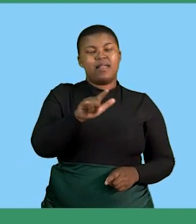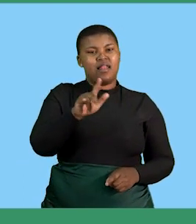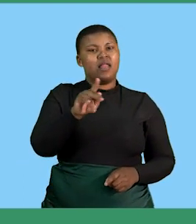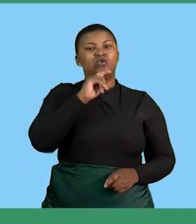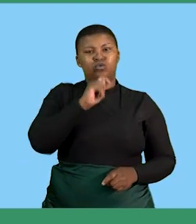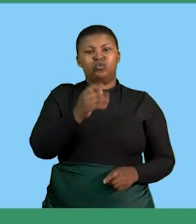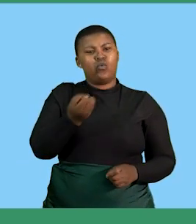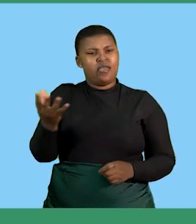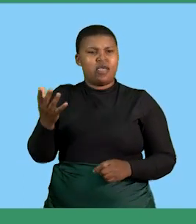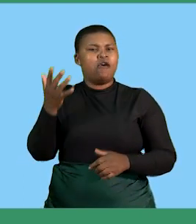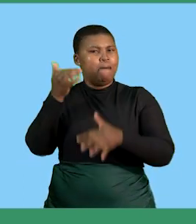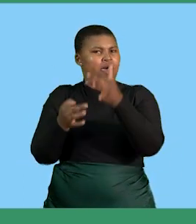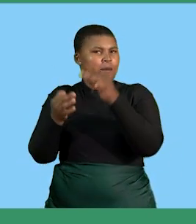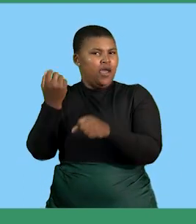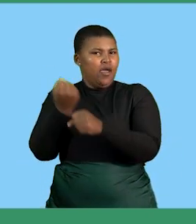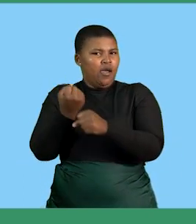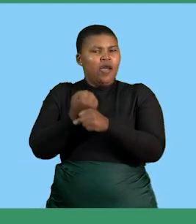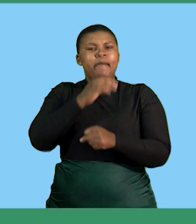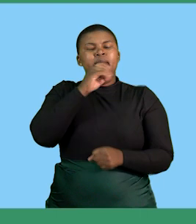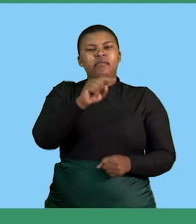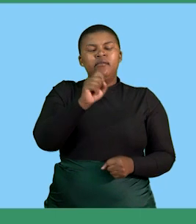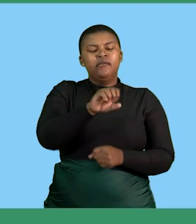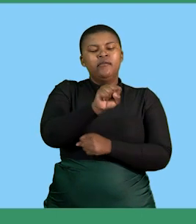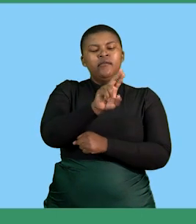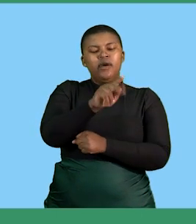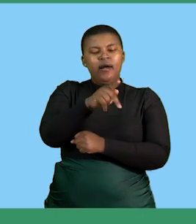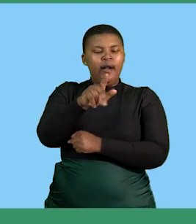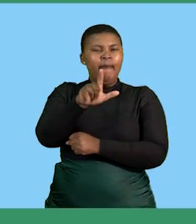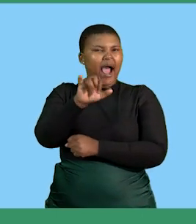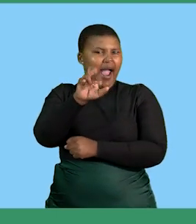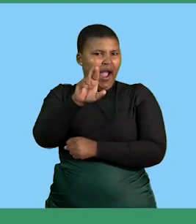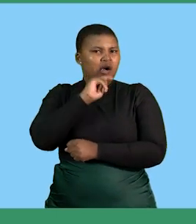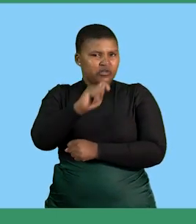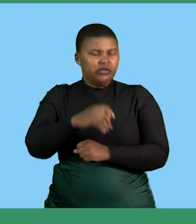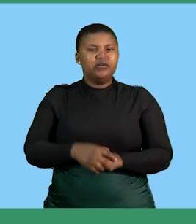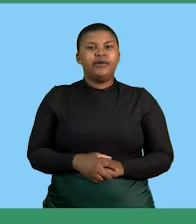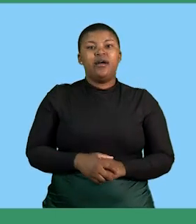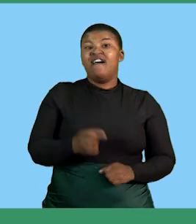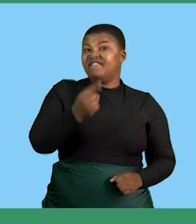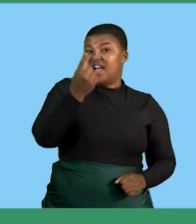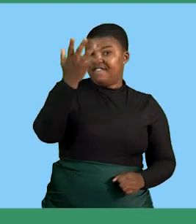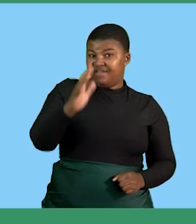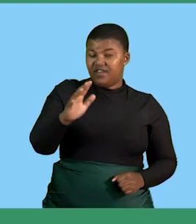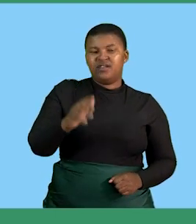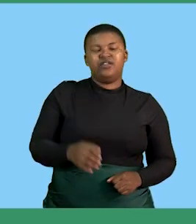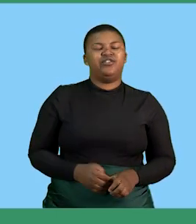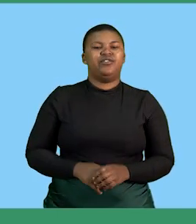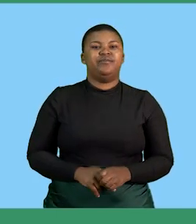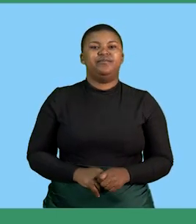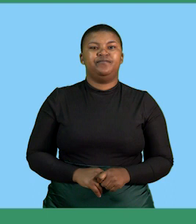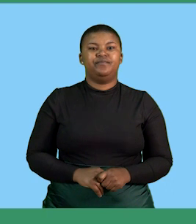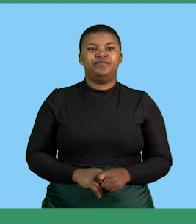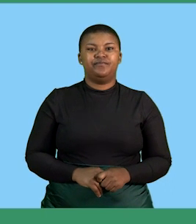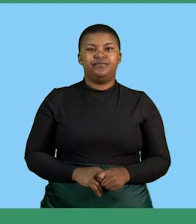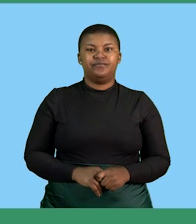can classify them as a supplier. All right, so the first one, the component here will